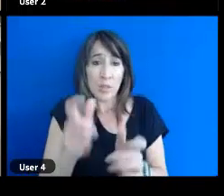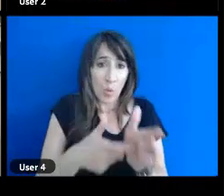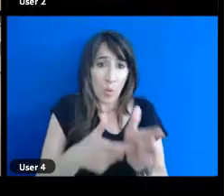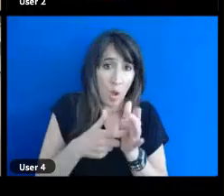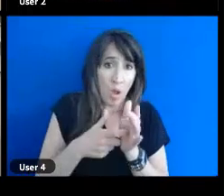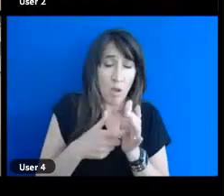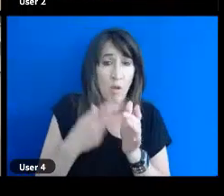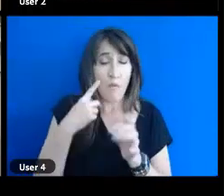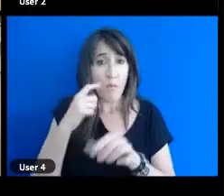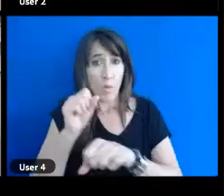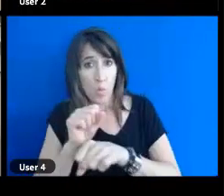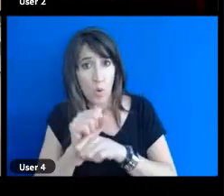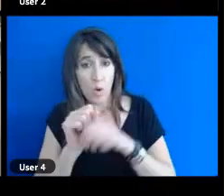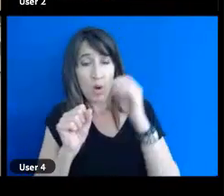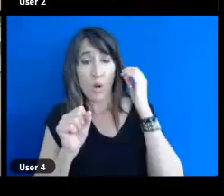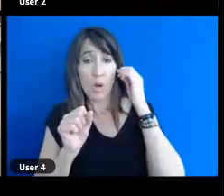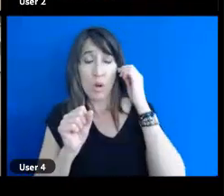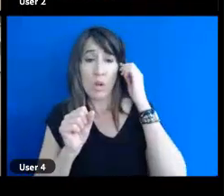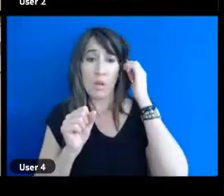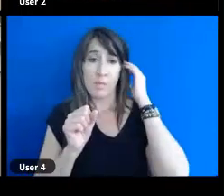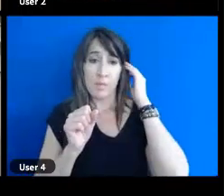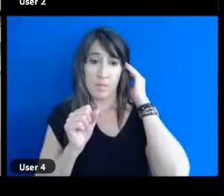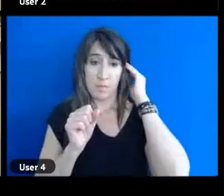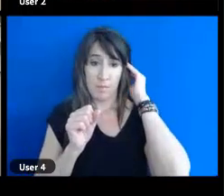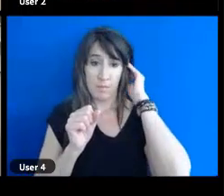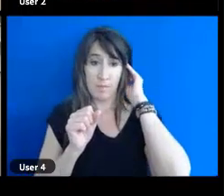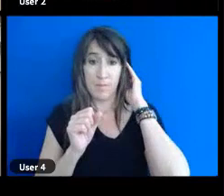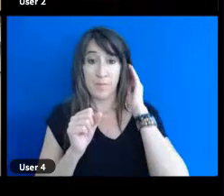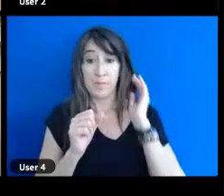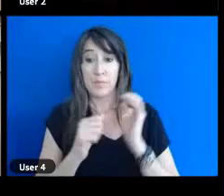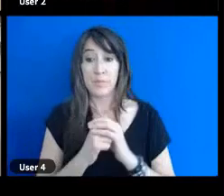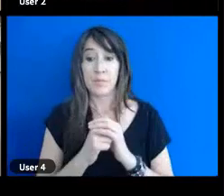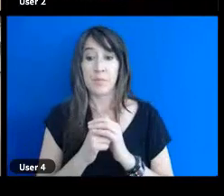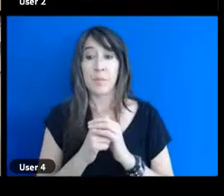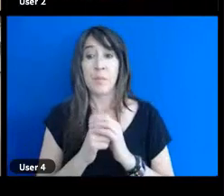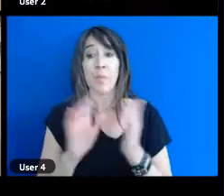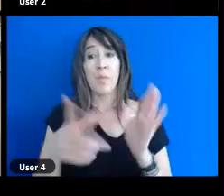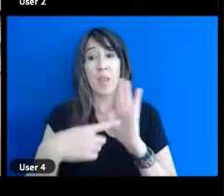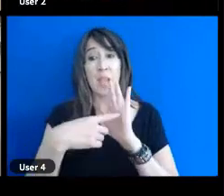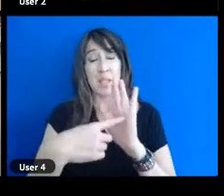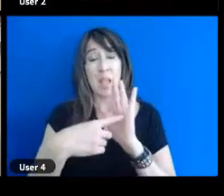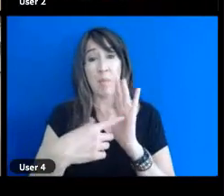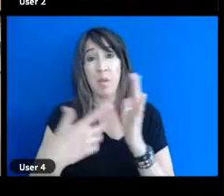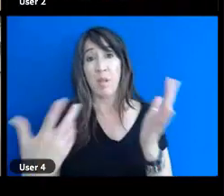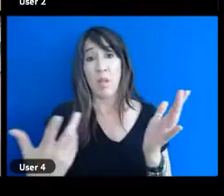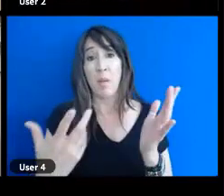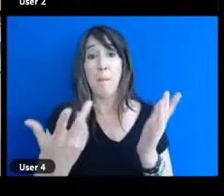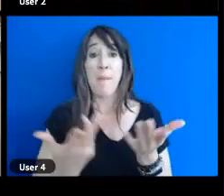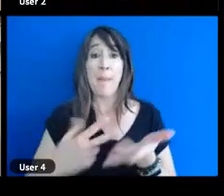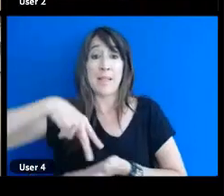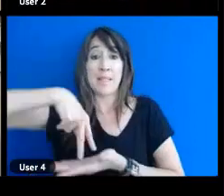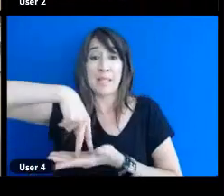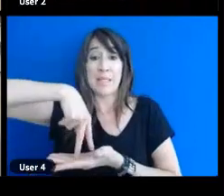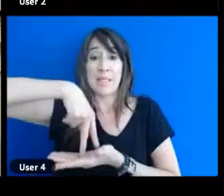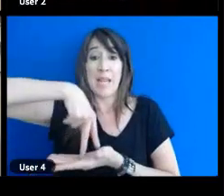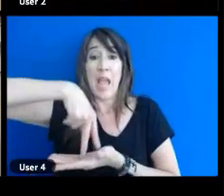if they require any accommodations or ask what adjustments, if any, would be required for that candidate to do their best